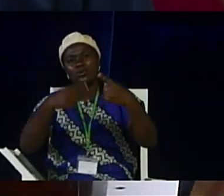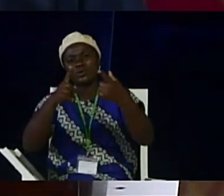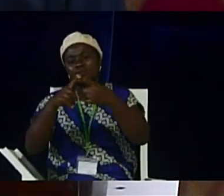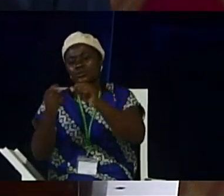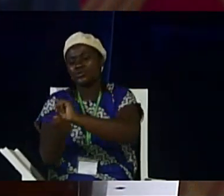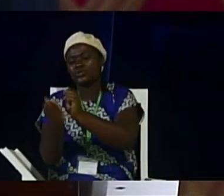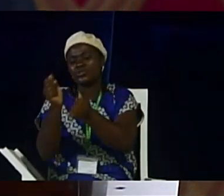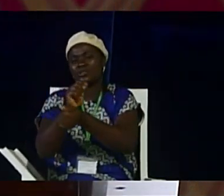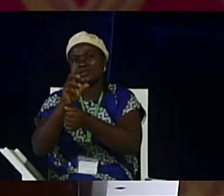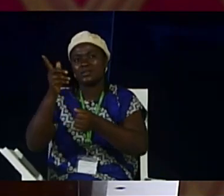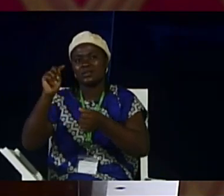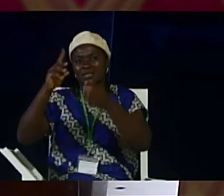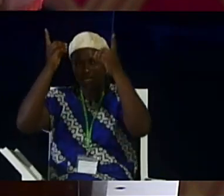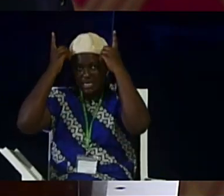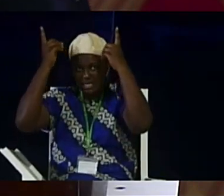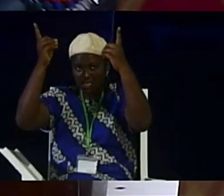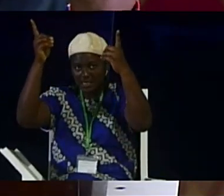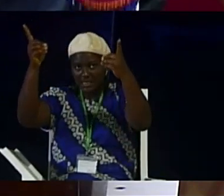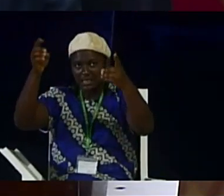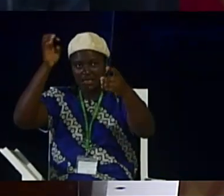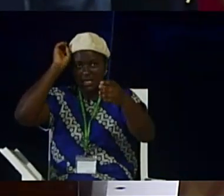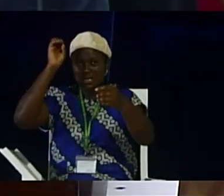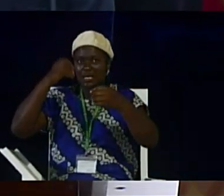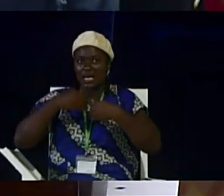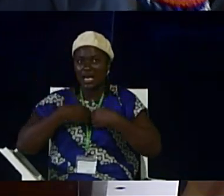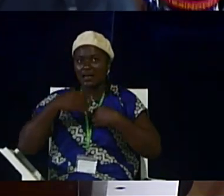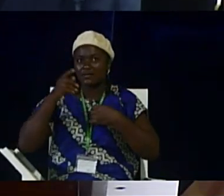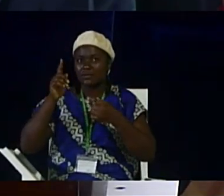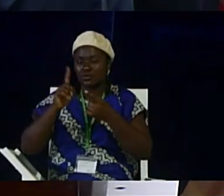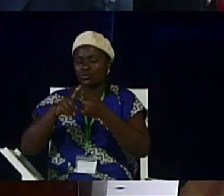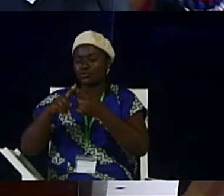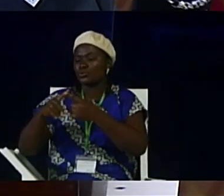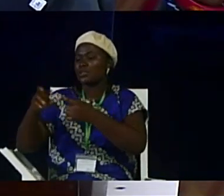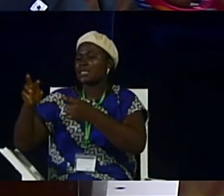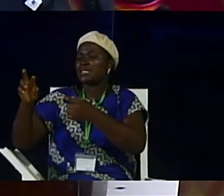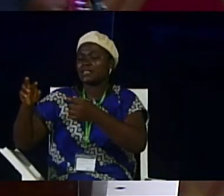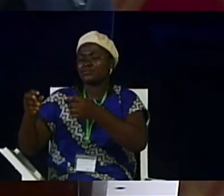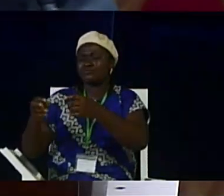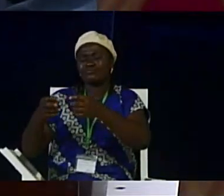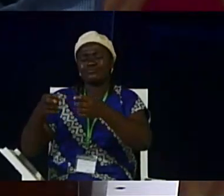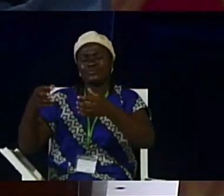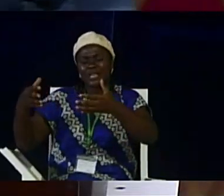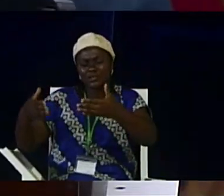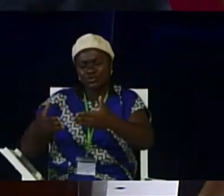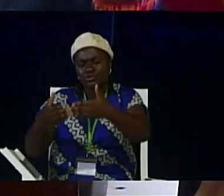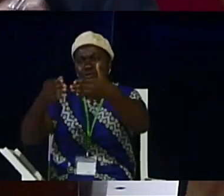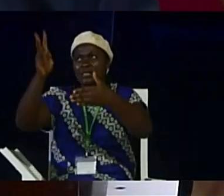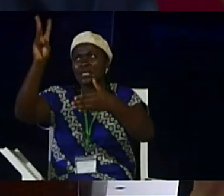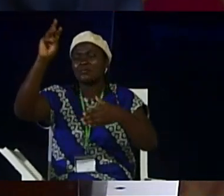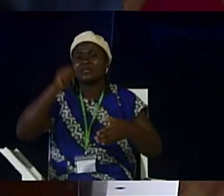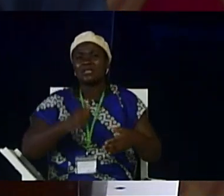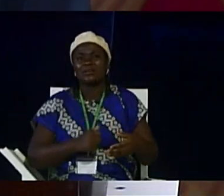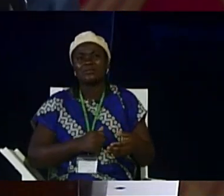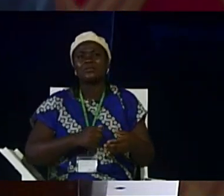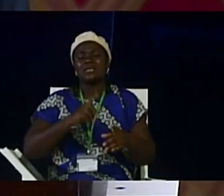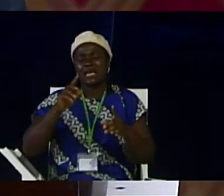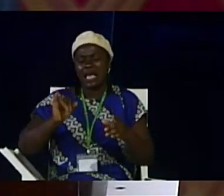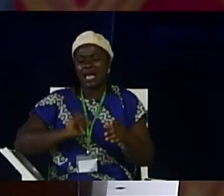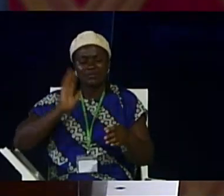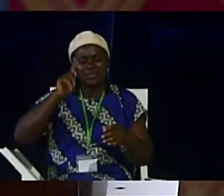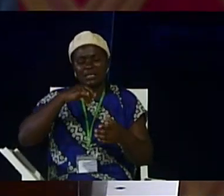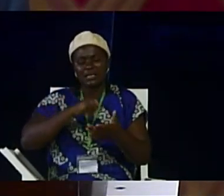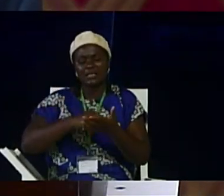destiny, he has to reintroduce himself. I'll say that again.